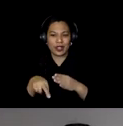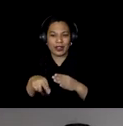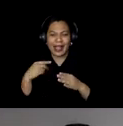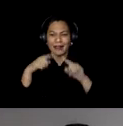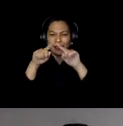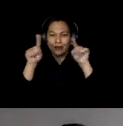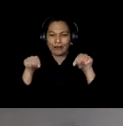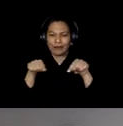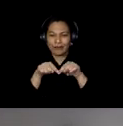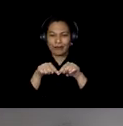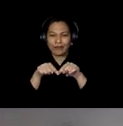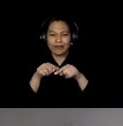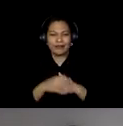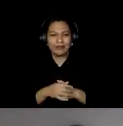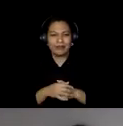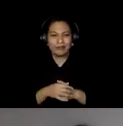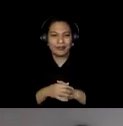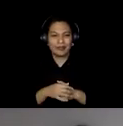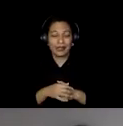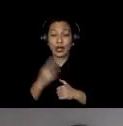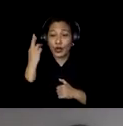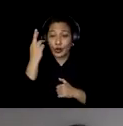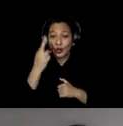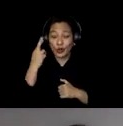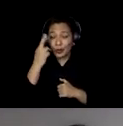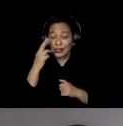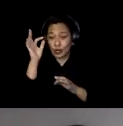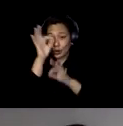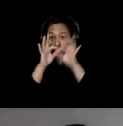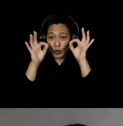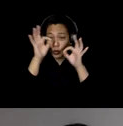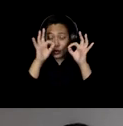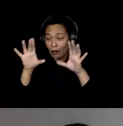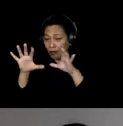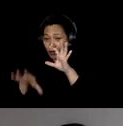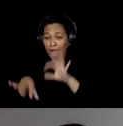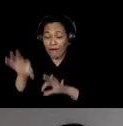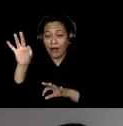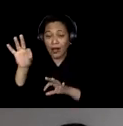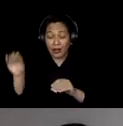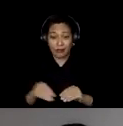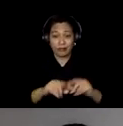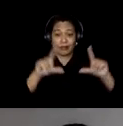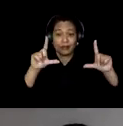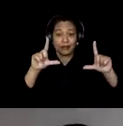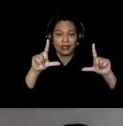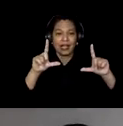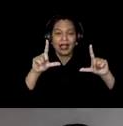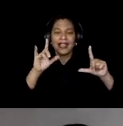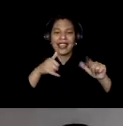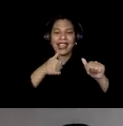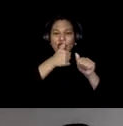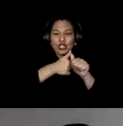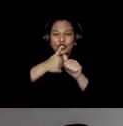cards. And the reason that Google is able to pull these in is because there's something on each of these